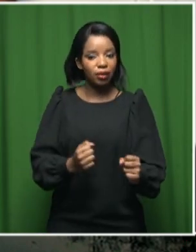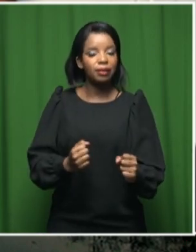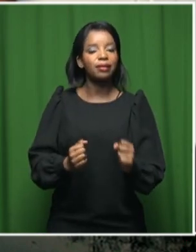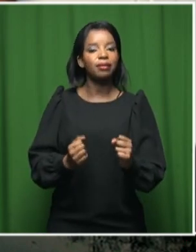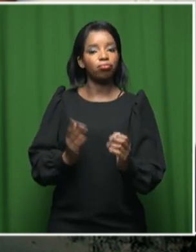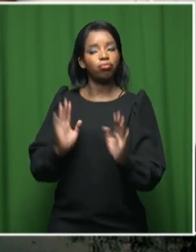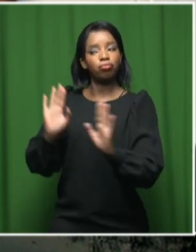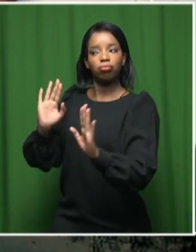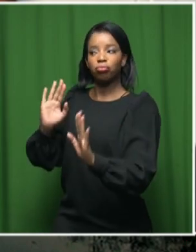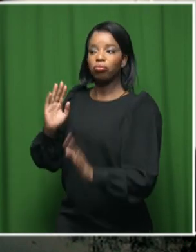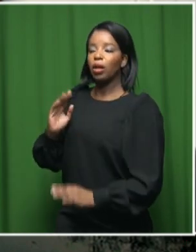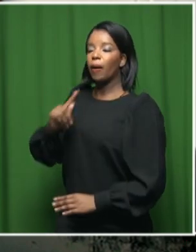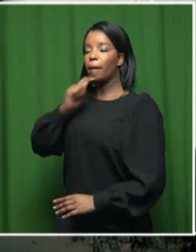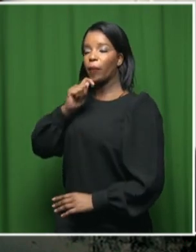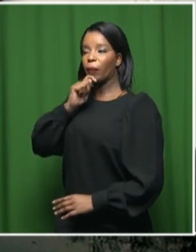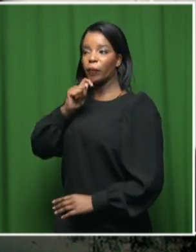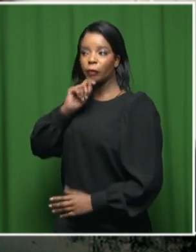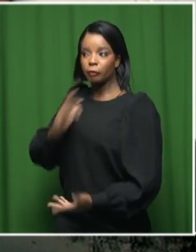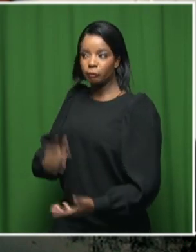Morning Live.